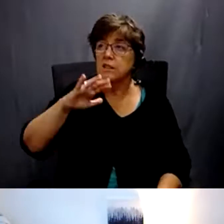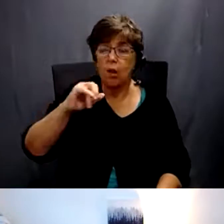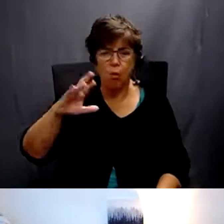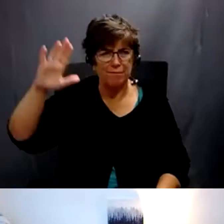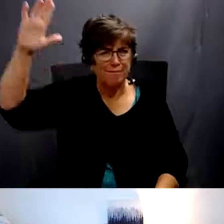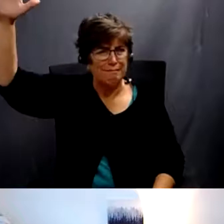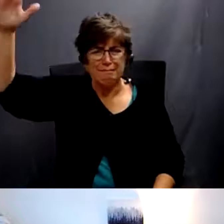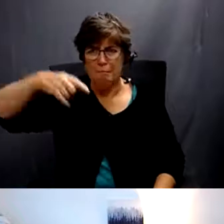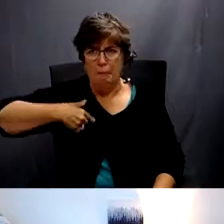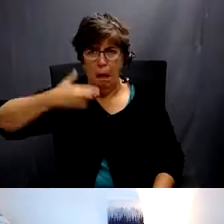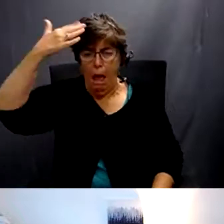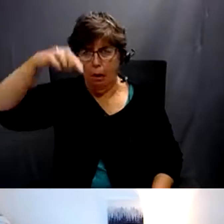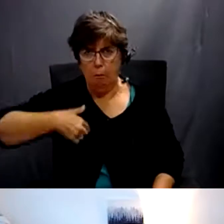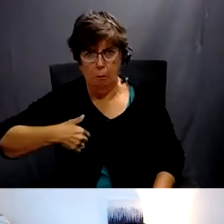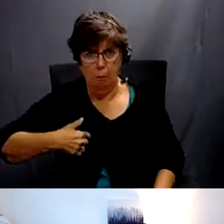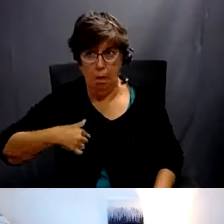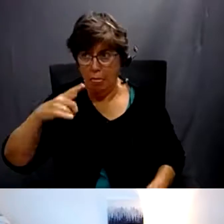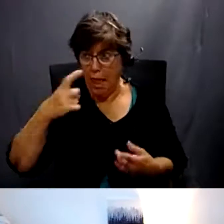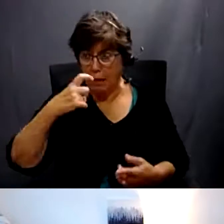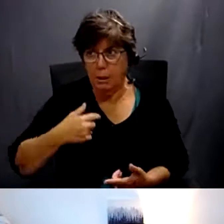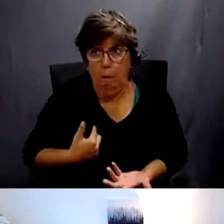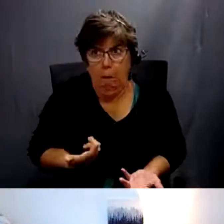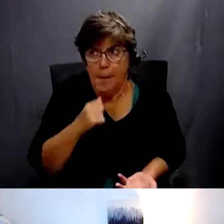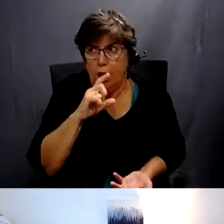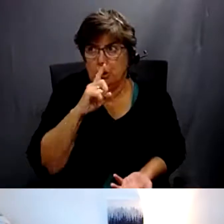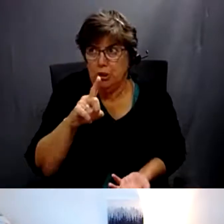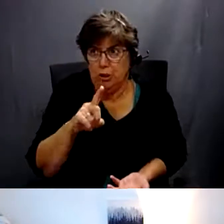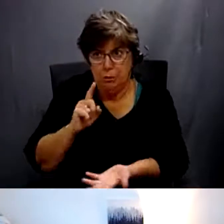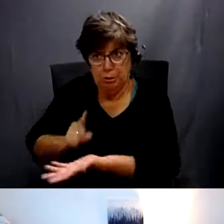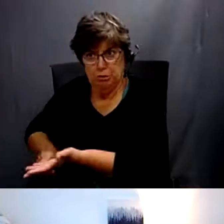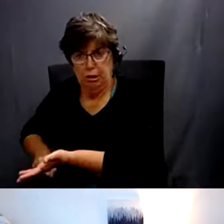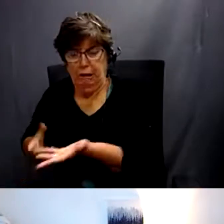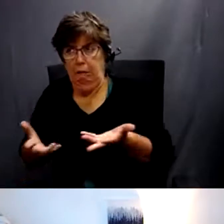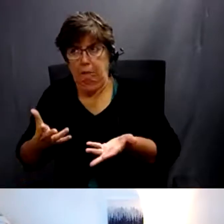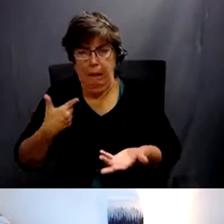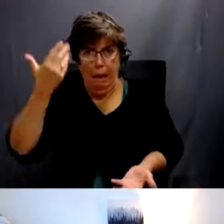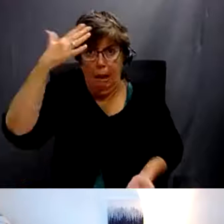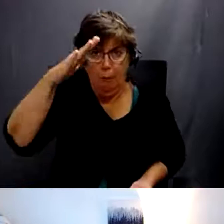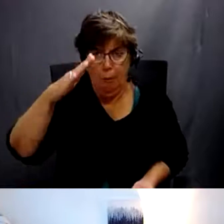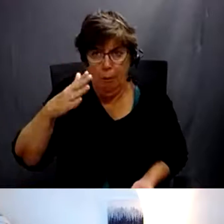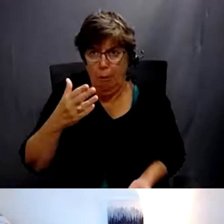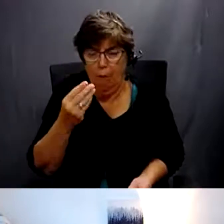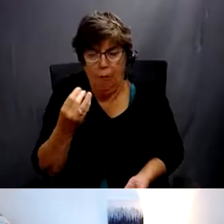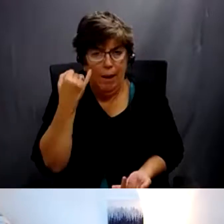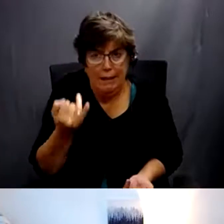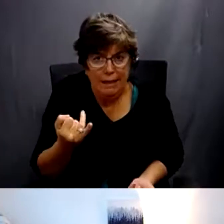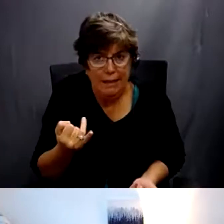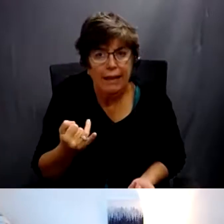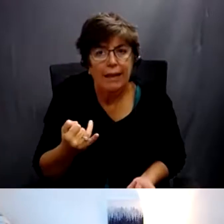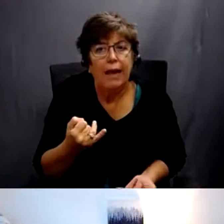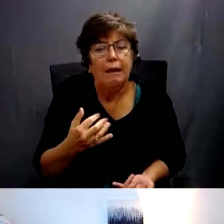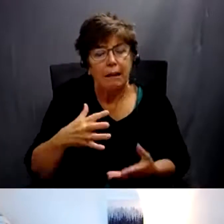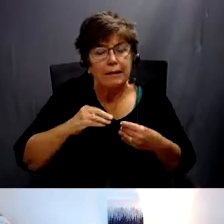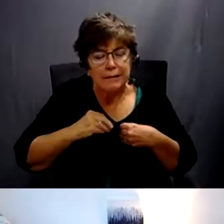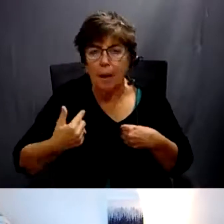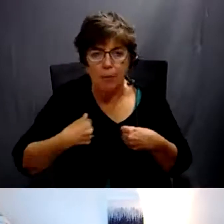know, or I'm sorry, I have no idea, because I've said that so many times. I've learned so much, and I know that I still